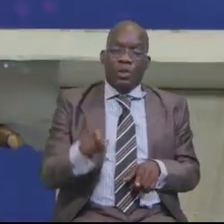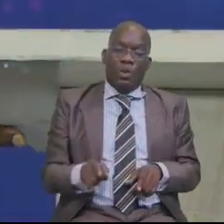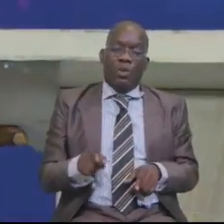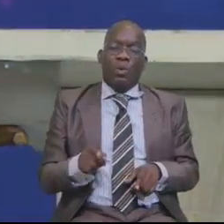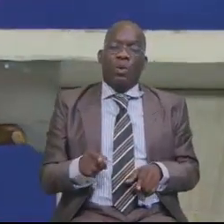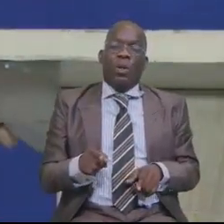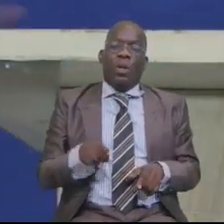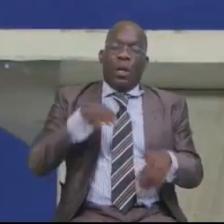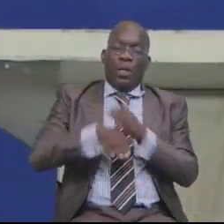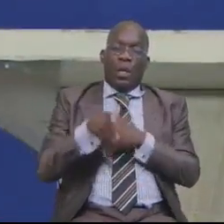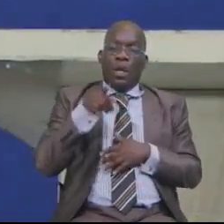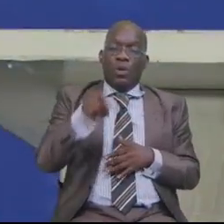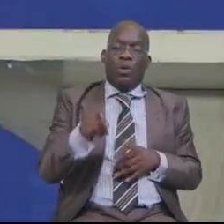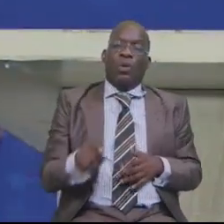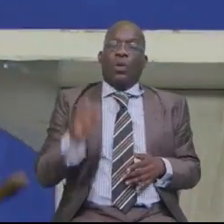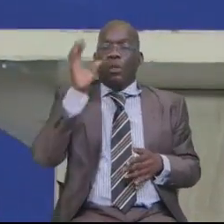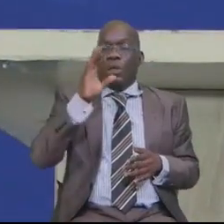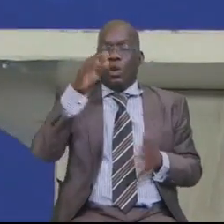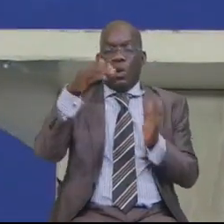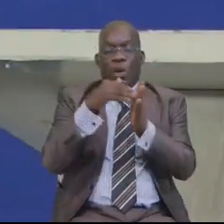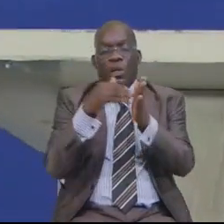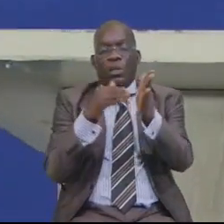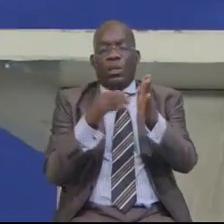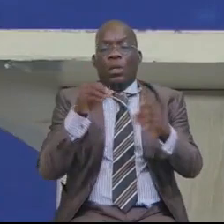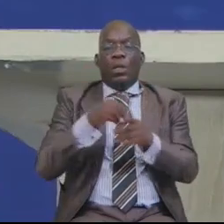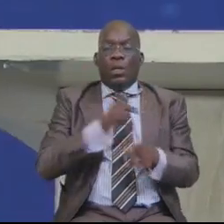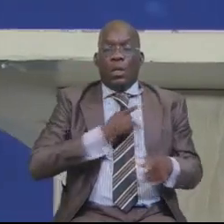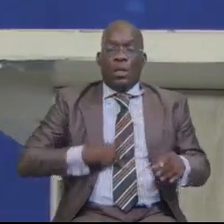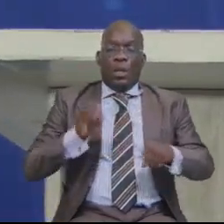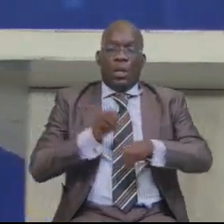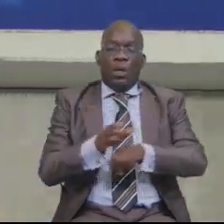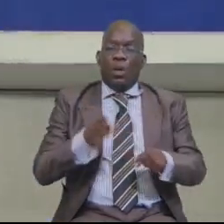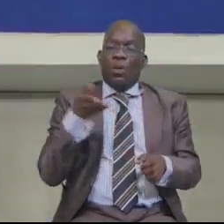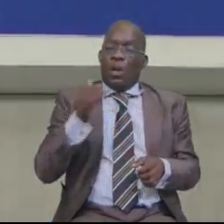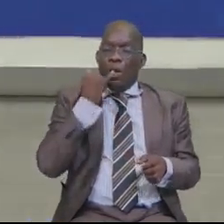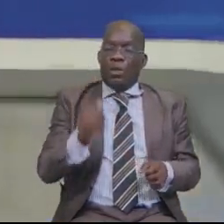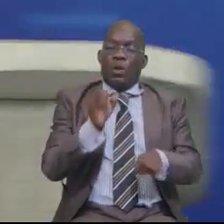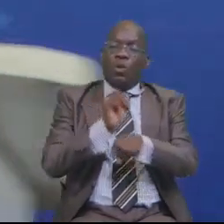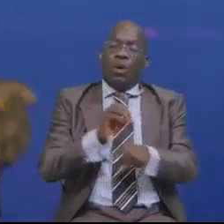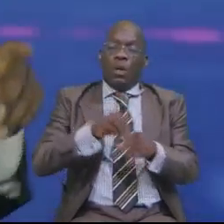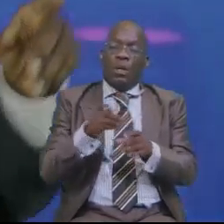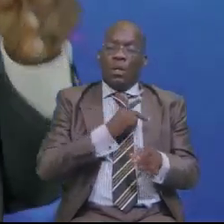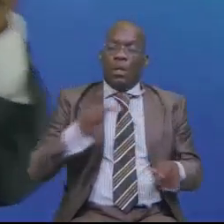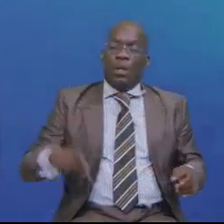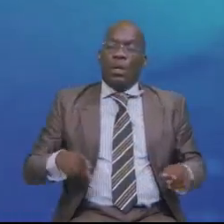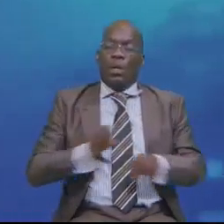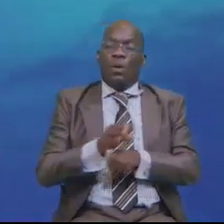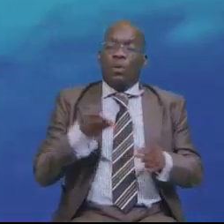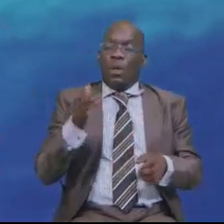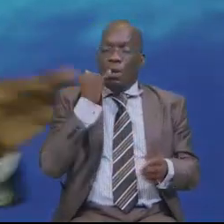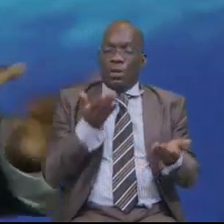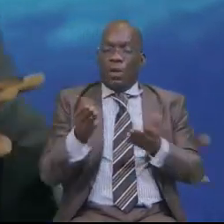enlistment in the kingdom. There is service in the kingdom. There is work in the kingdom. And you